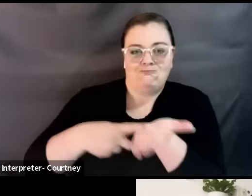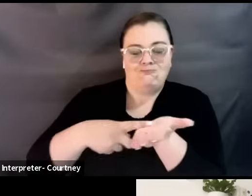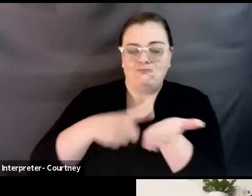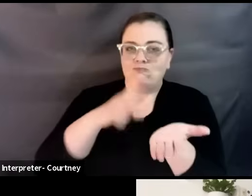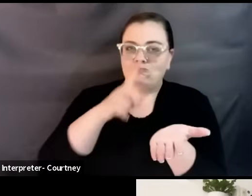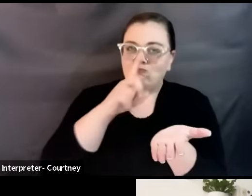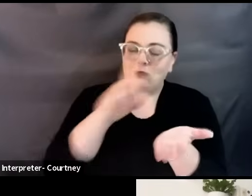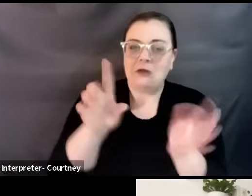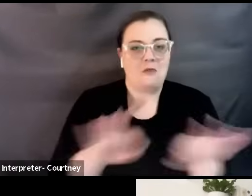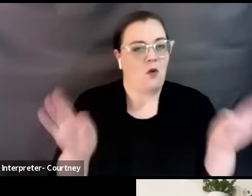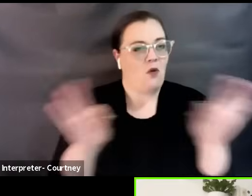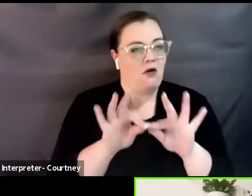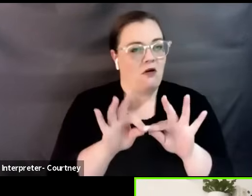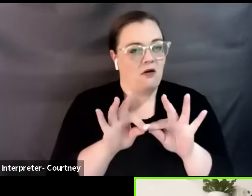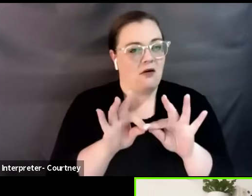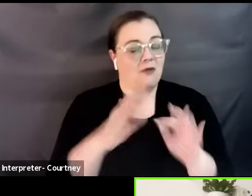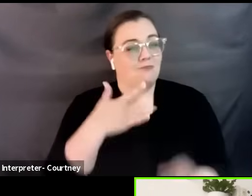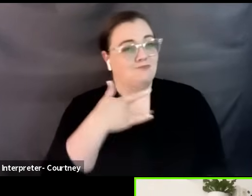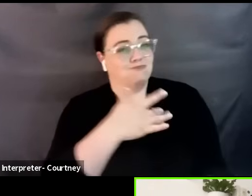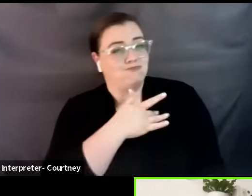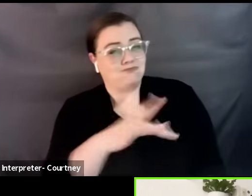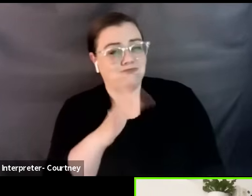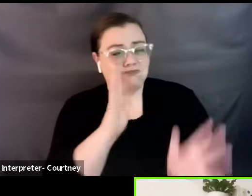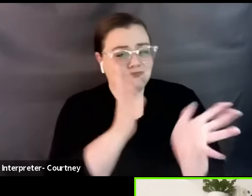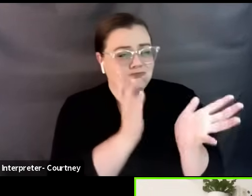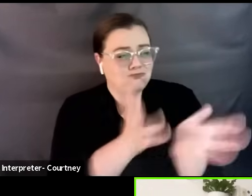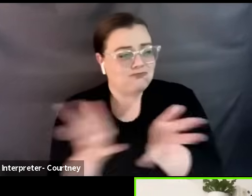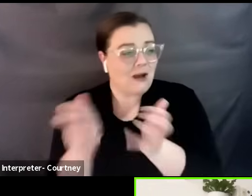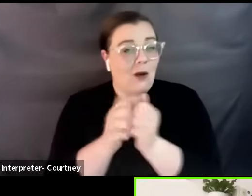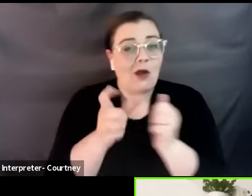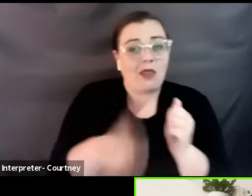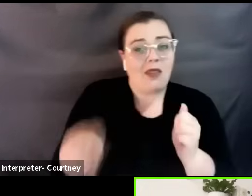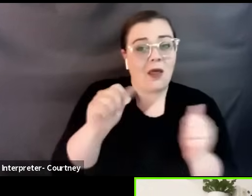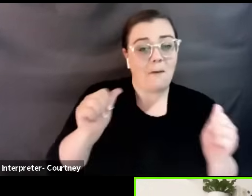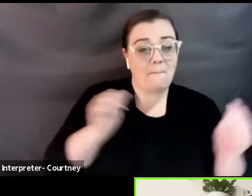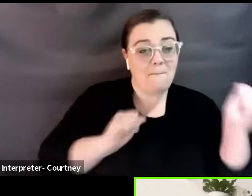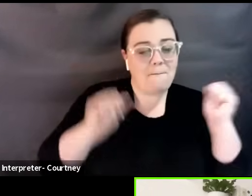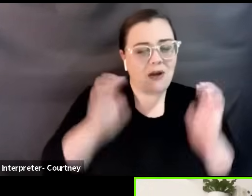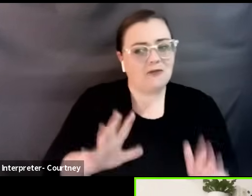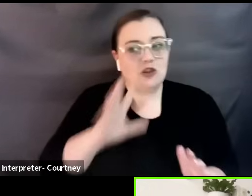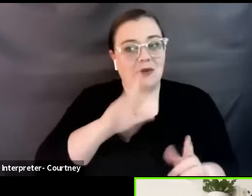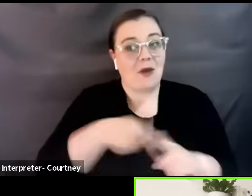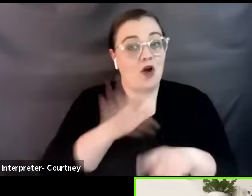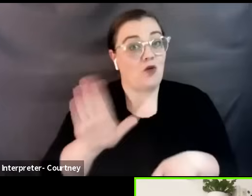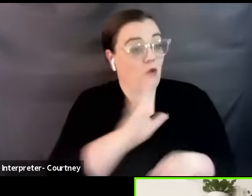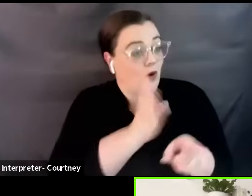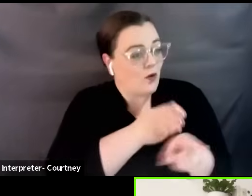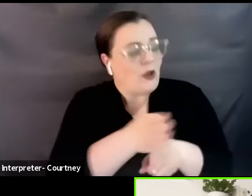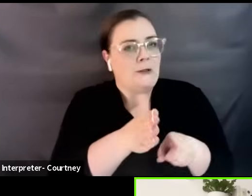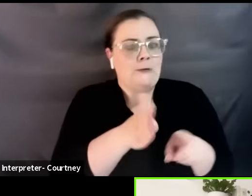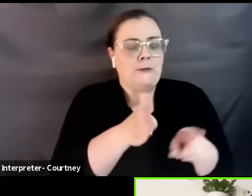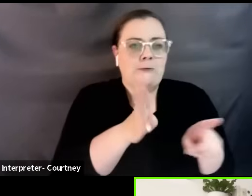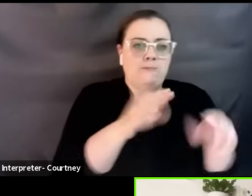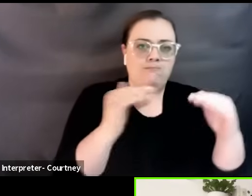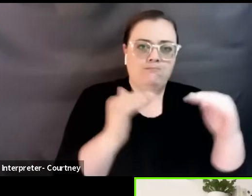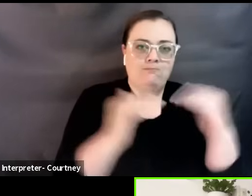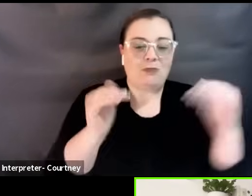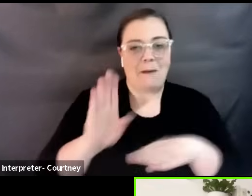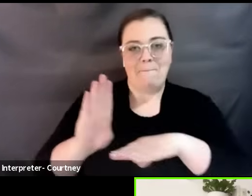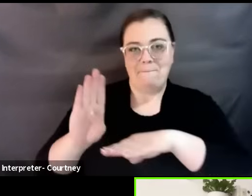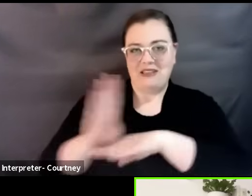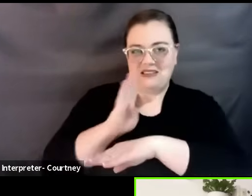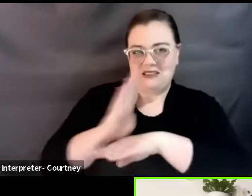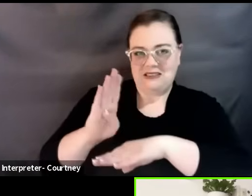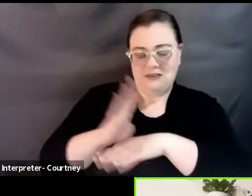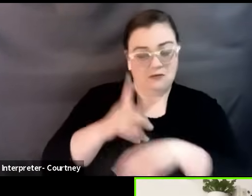You know, I often speak to performers about running your career like a business. And as a business, what is it like to find the right